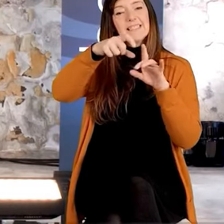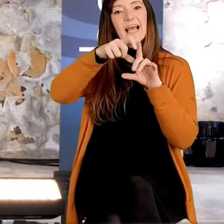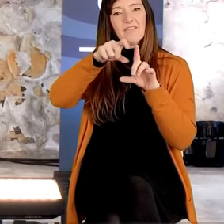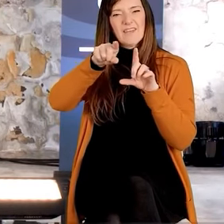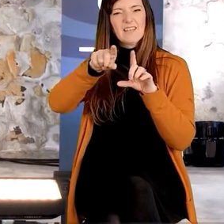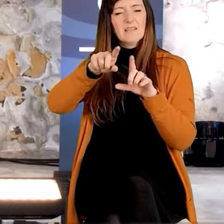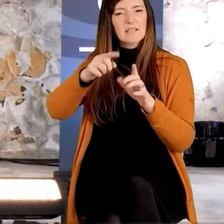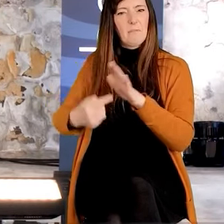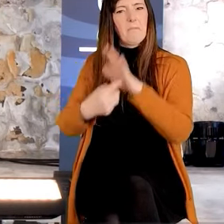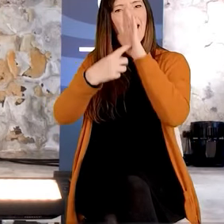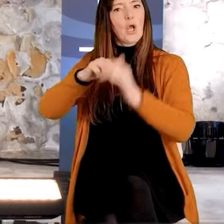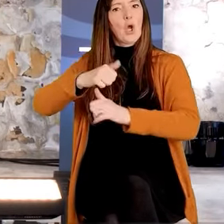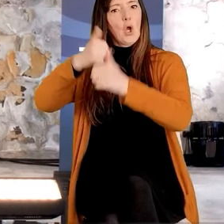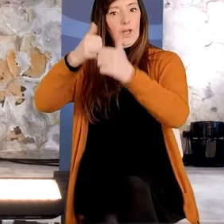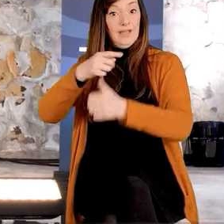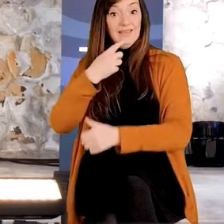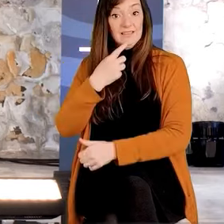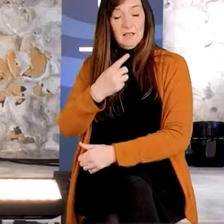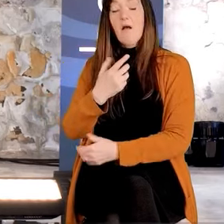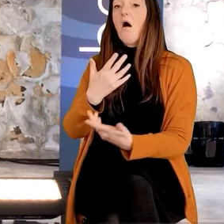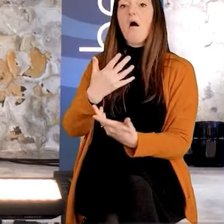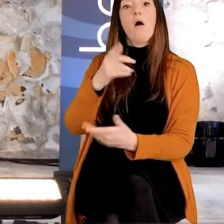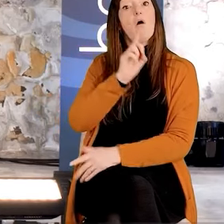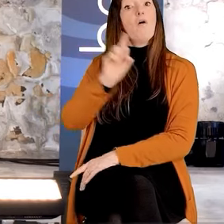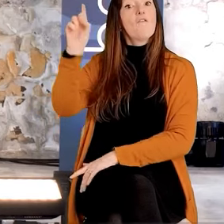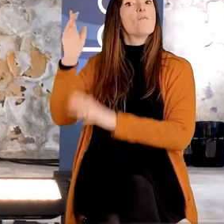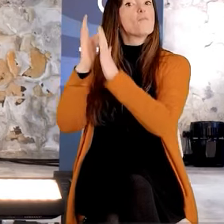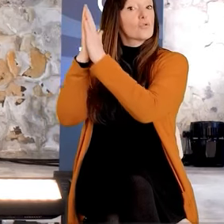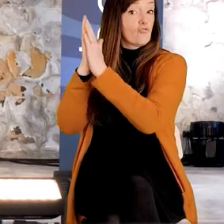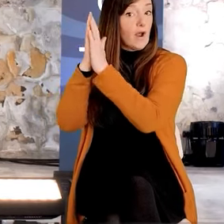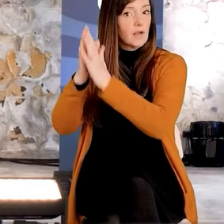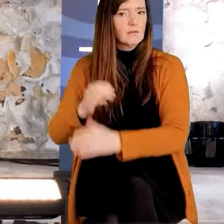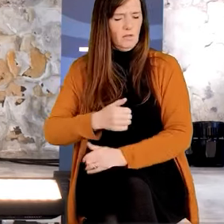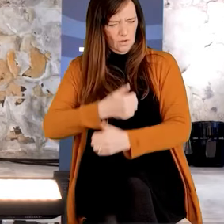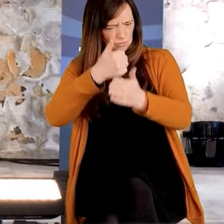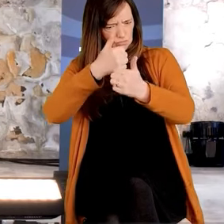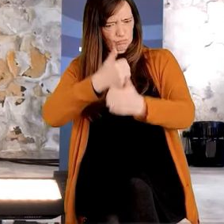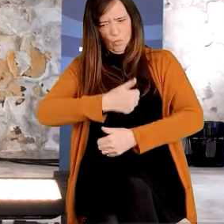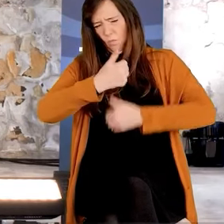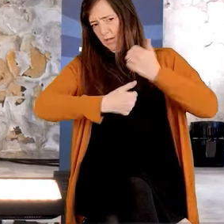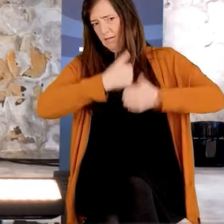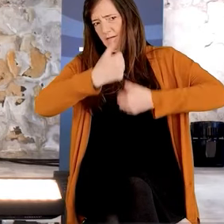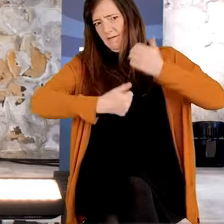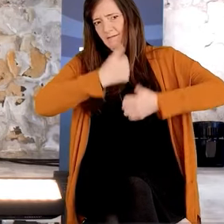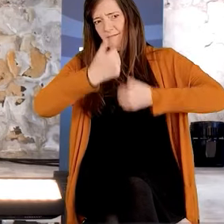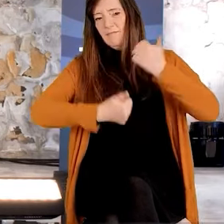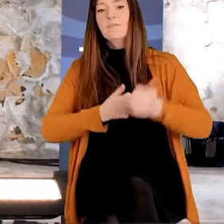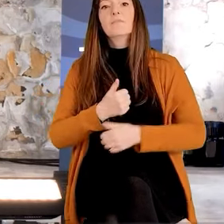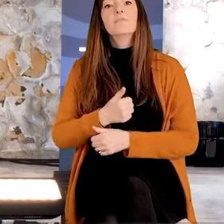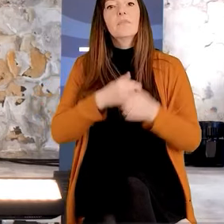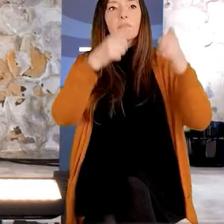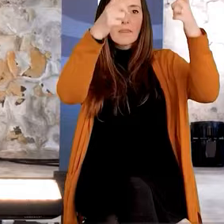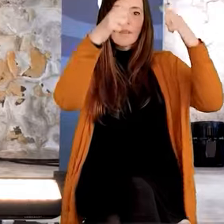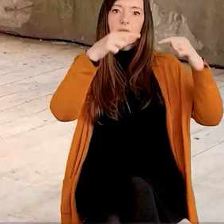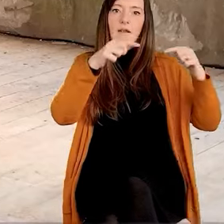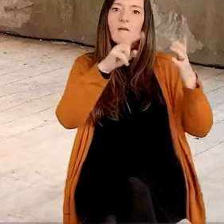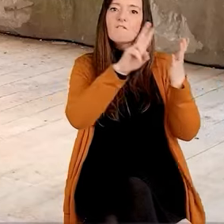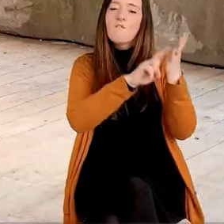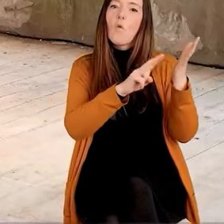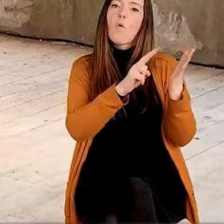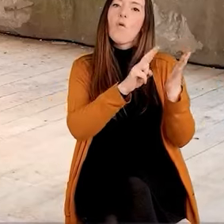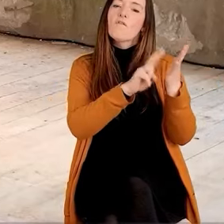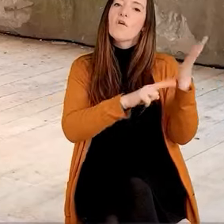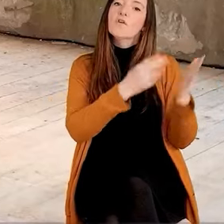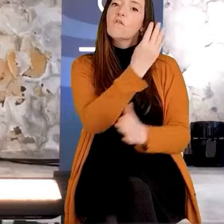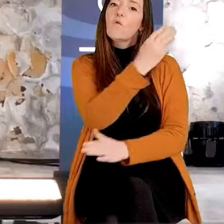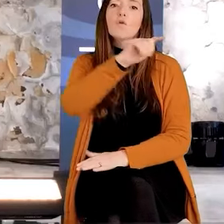main goody of the psalm, he says, I'm going to pray. And you think, well, that's good. He's going to pray. Good on you, David. Then